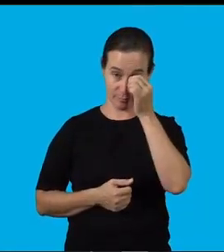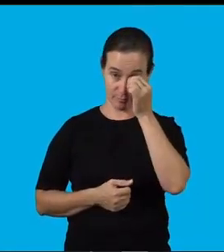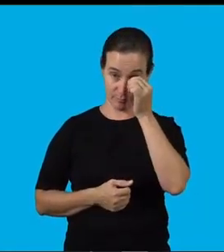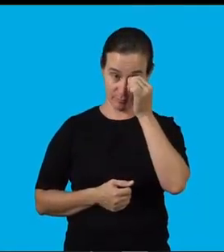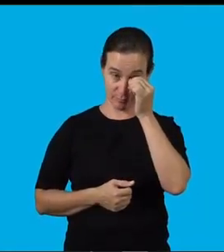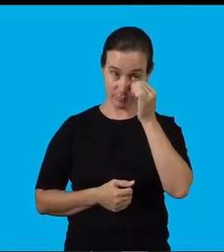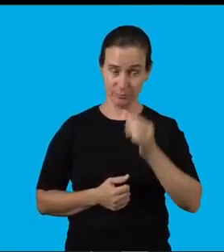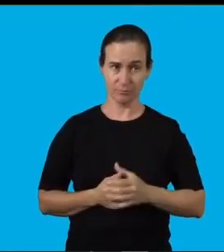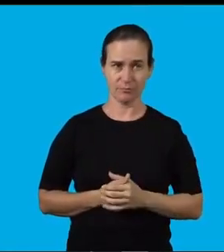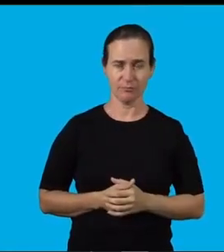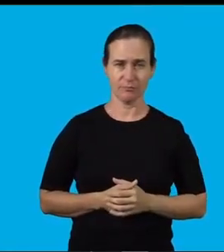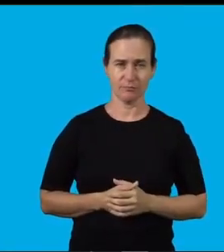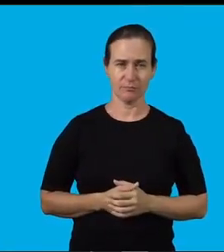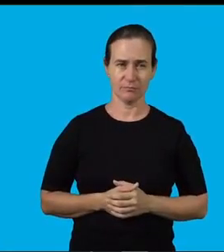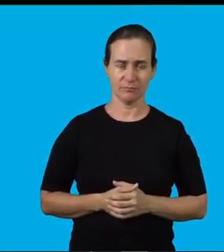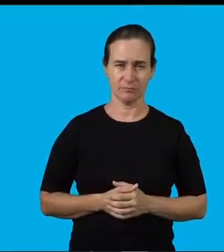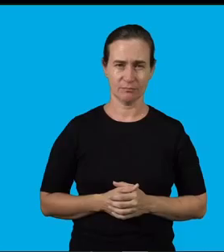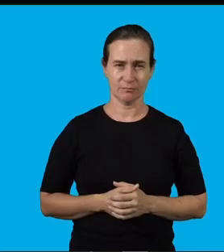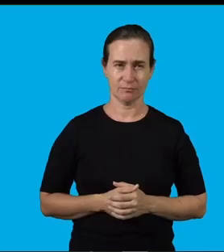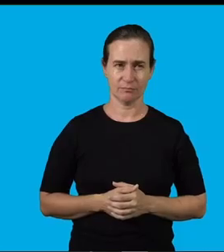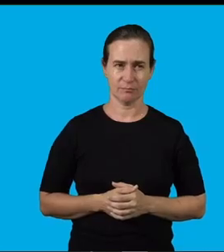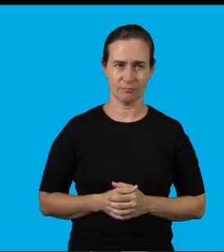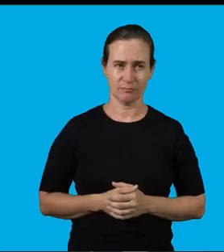So we've got 2 into